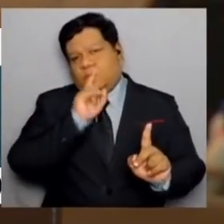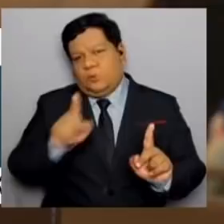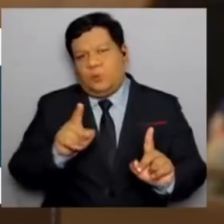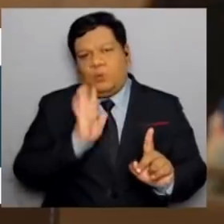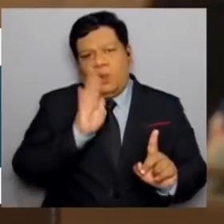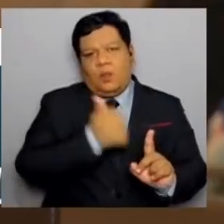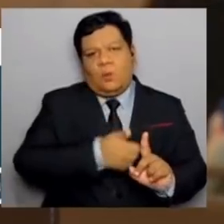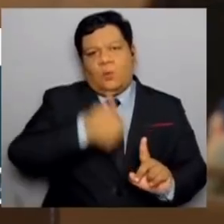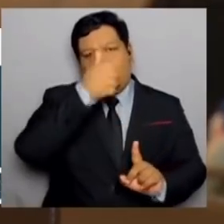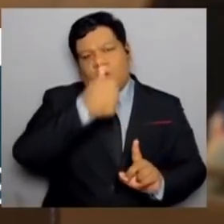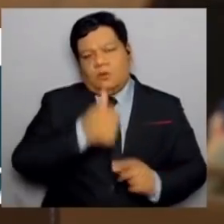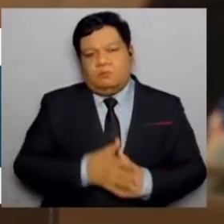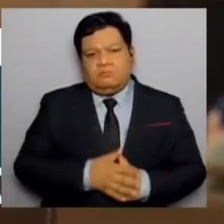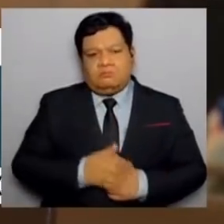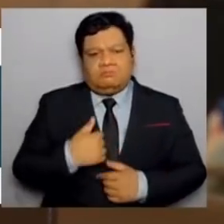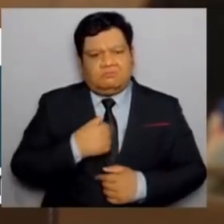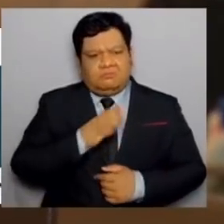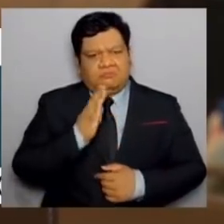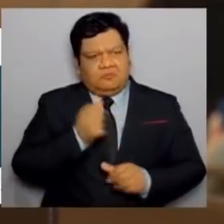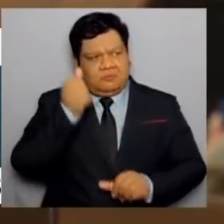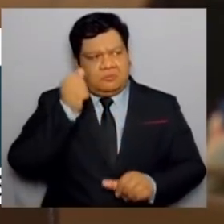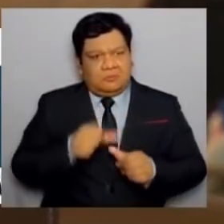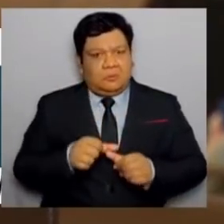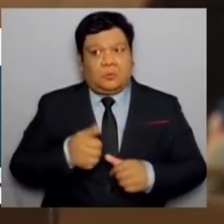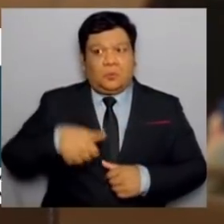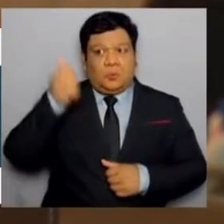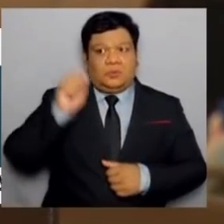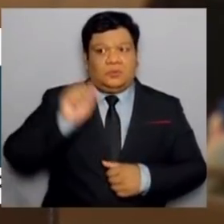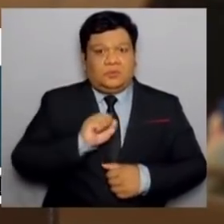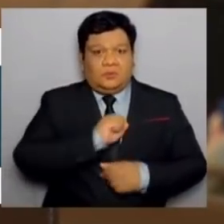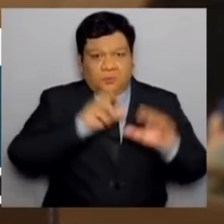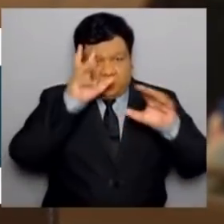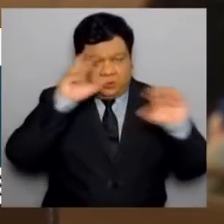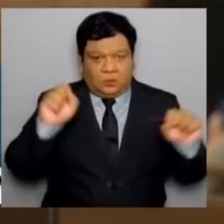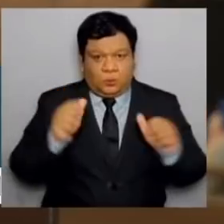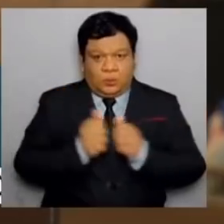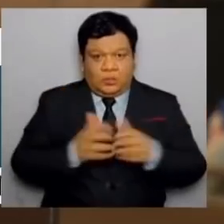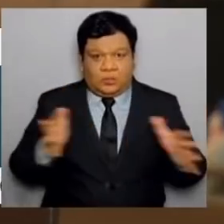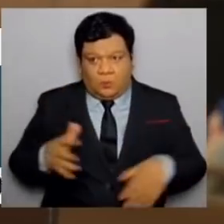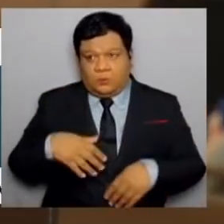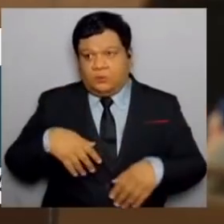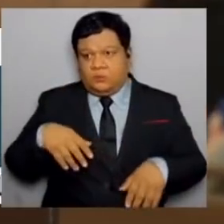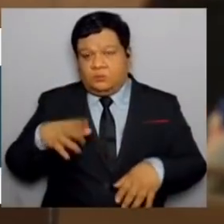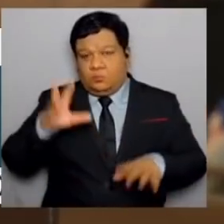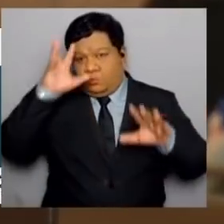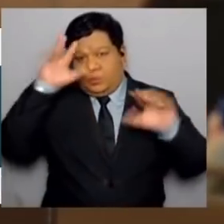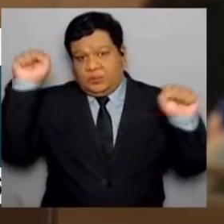Wala akong natatandaan naging Senate president na hindi gusto ng